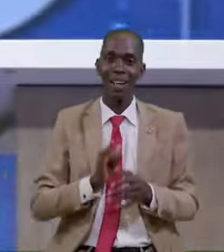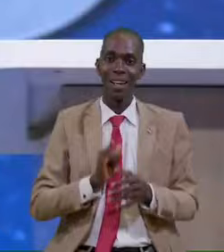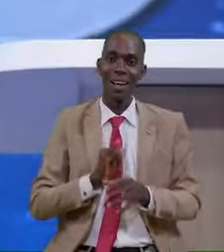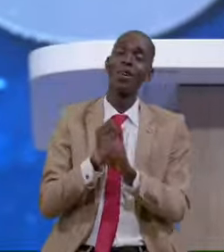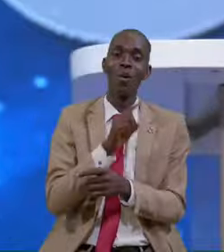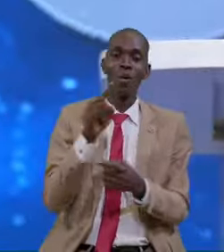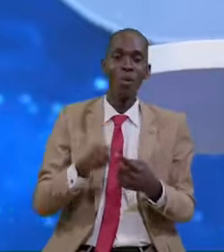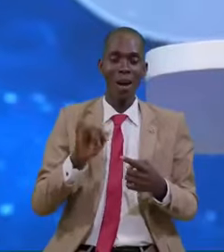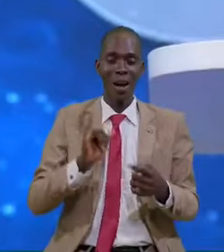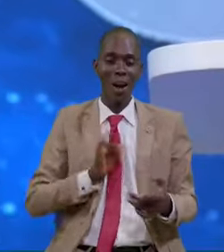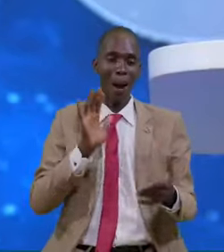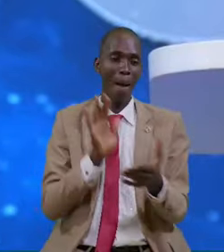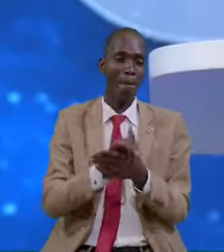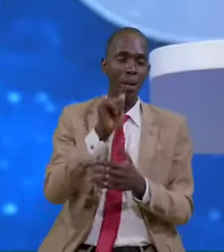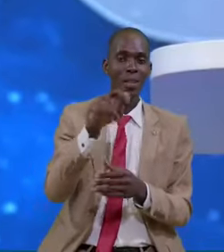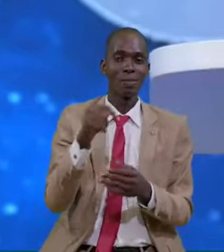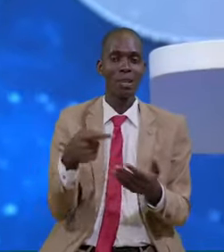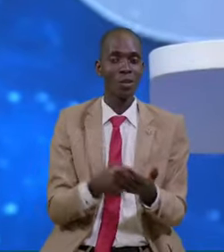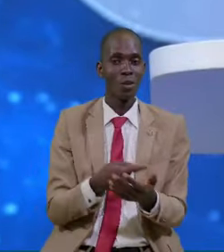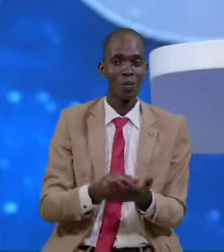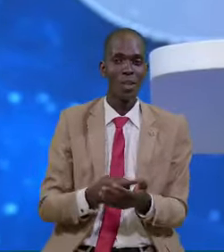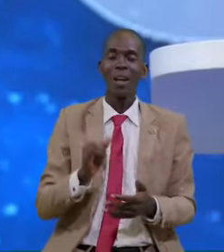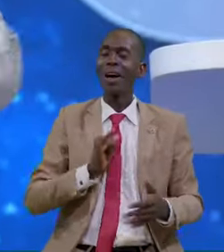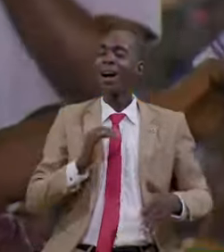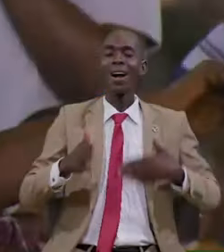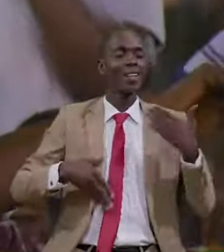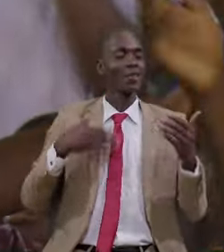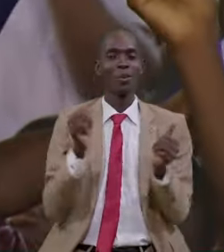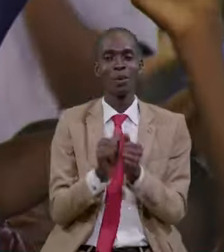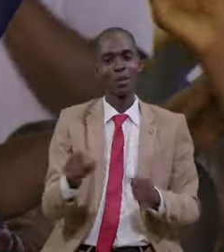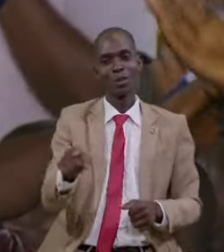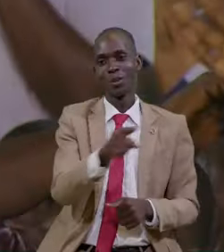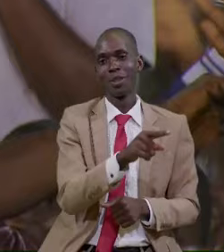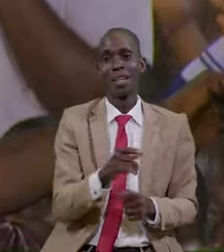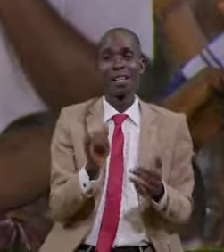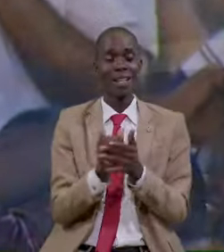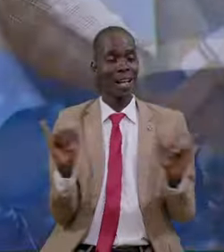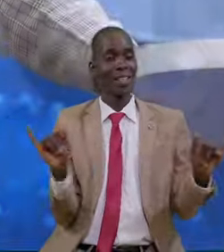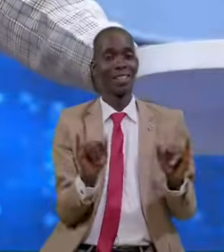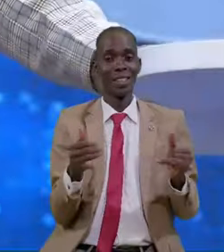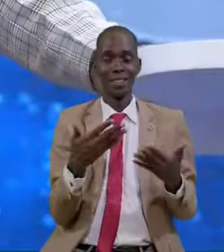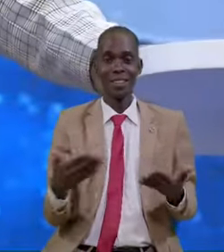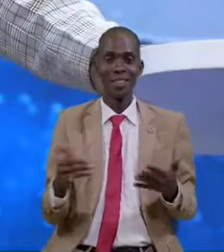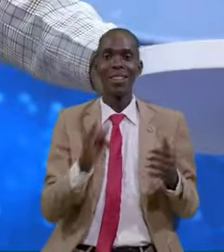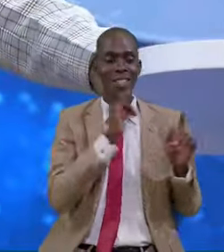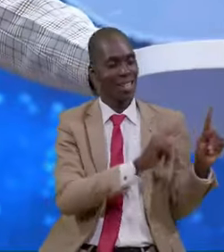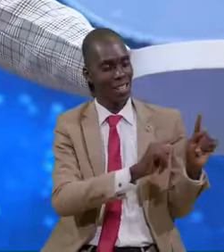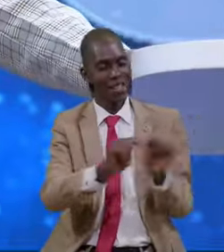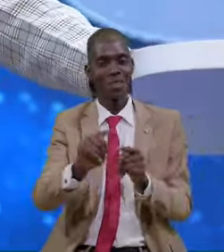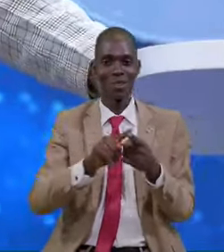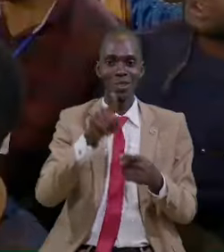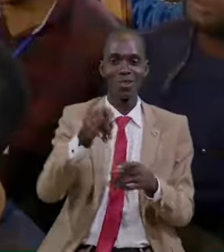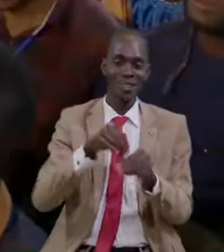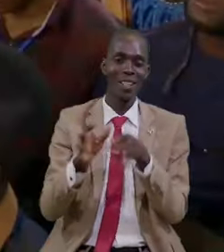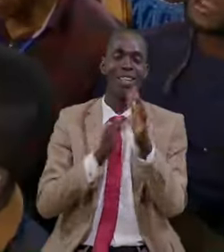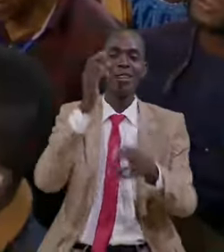believed the gospel, I rejoice with you. That same thing you will have in